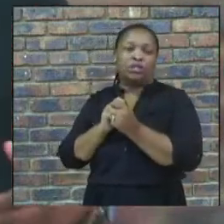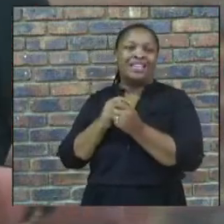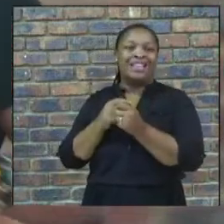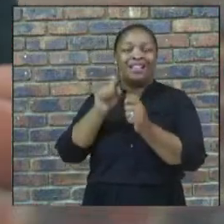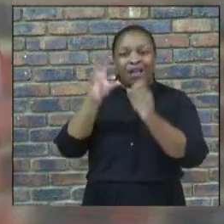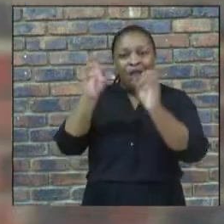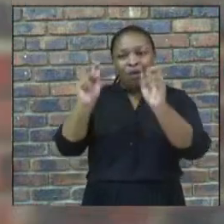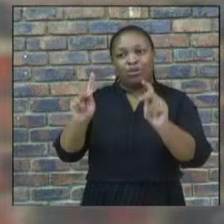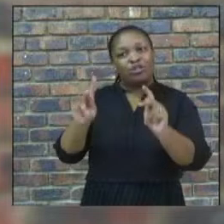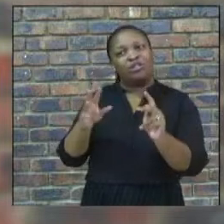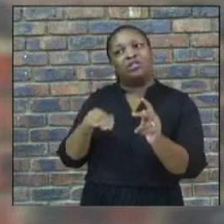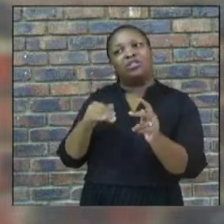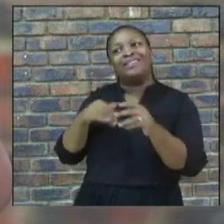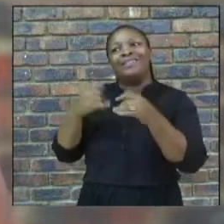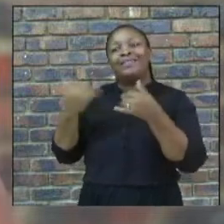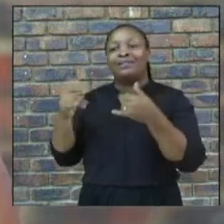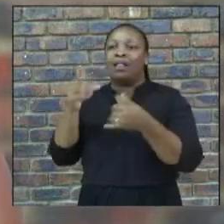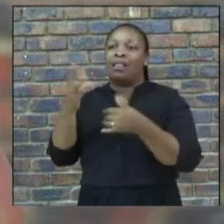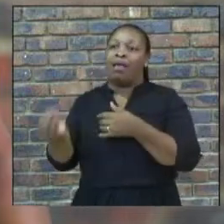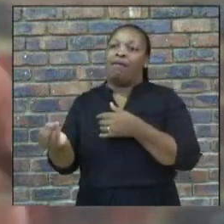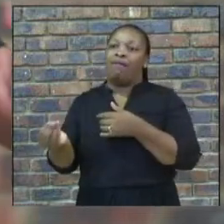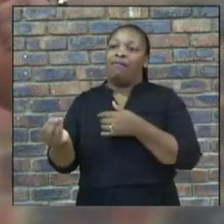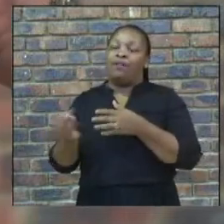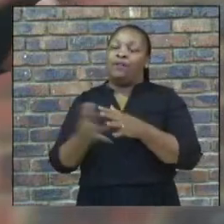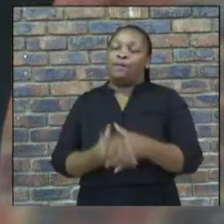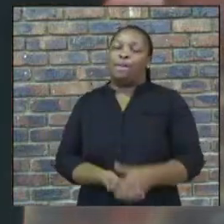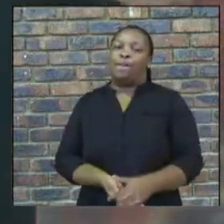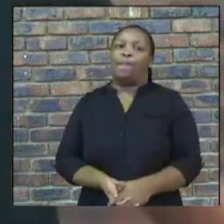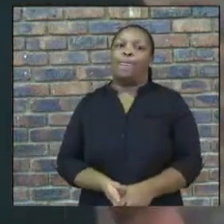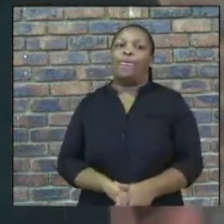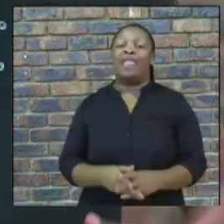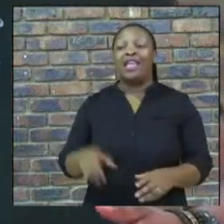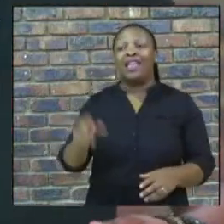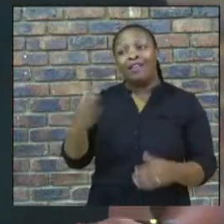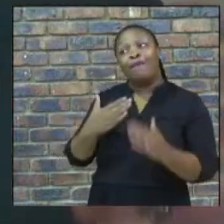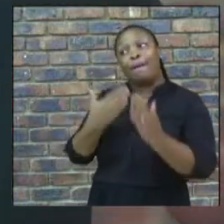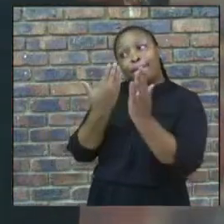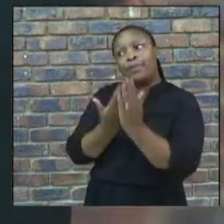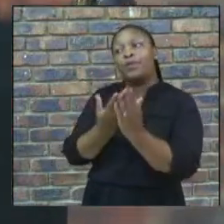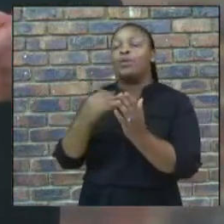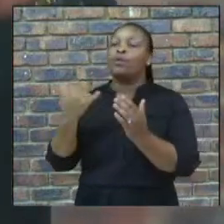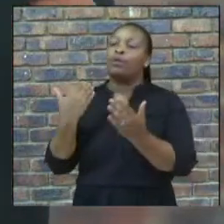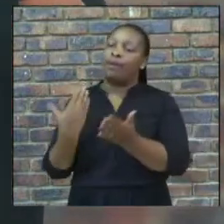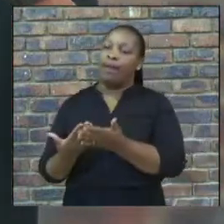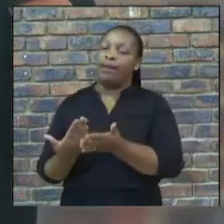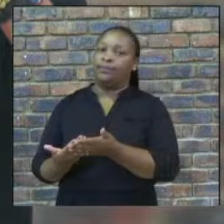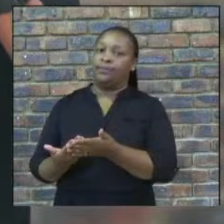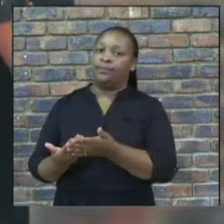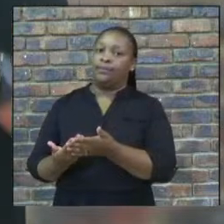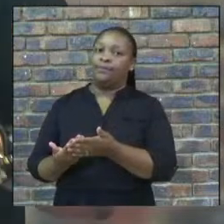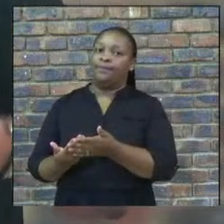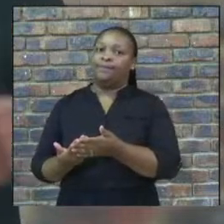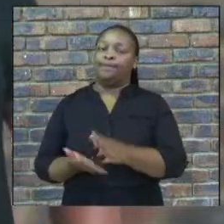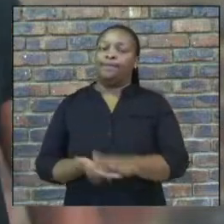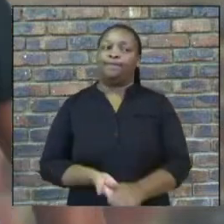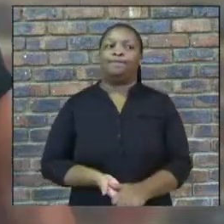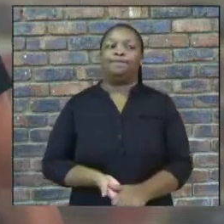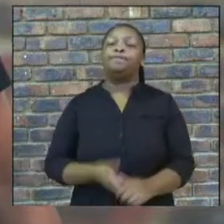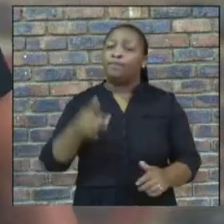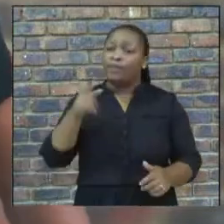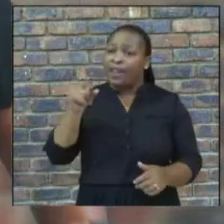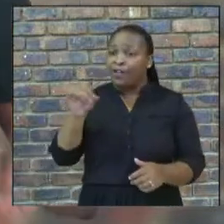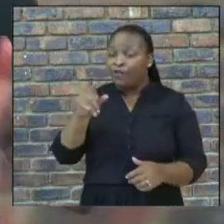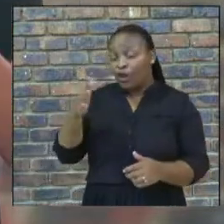opportunity beyond this meeting, or you can still submit, so that Parliament, when it considers the bill,